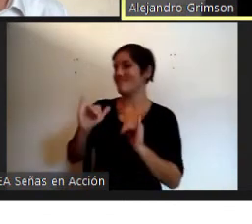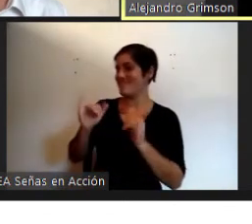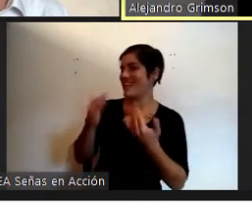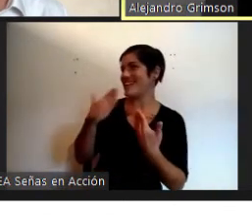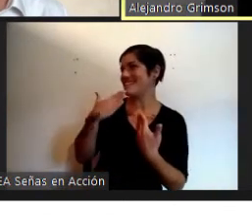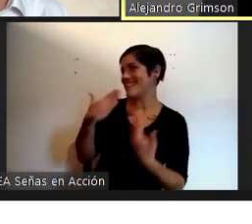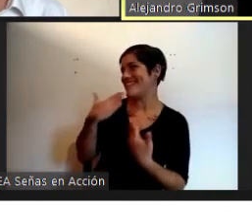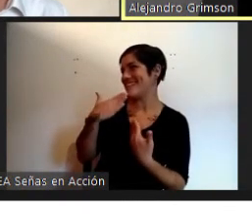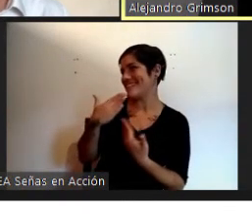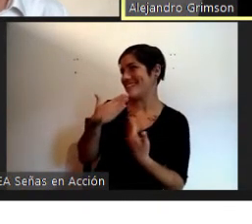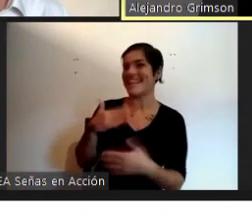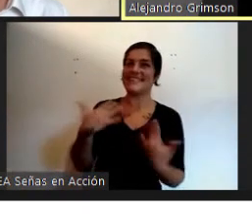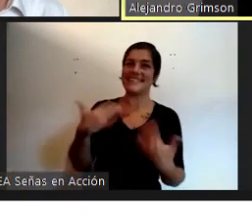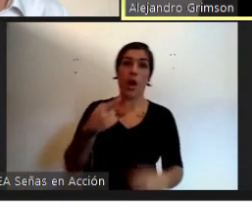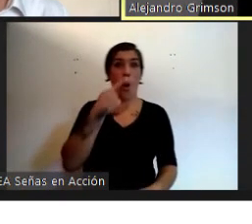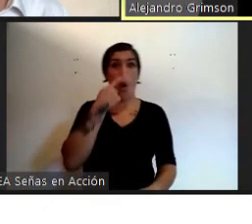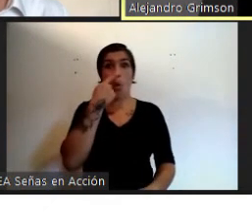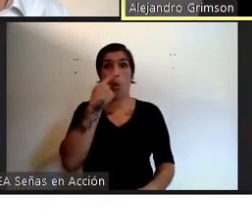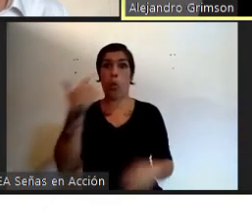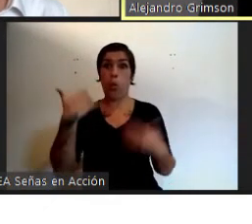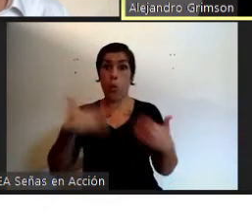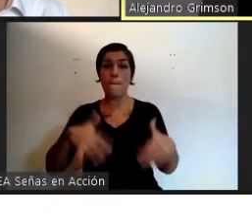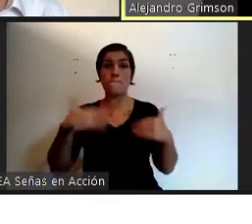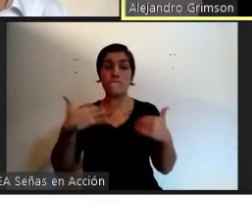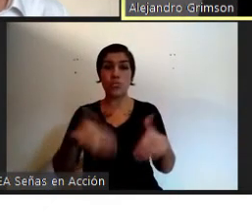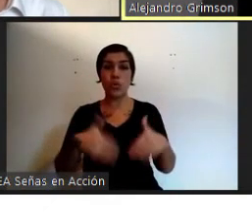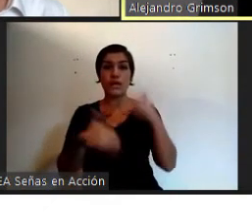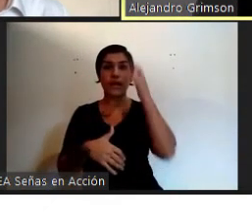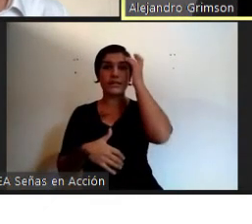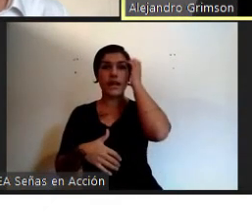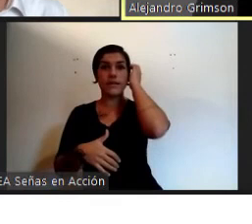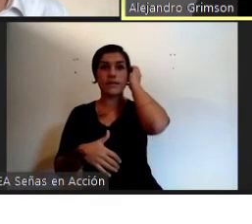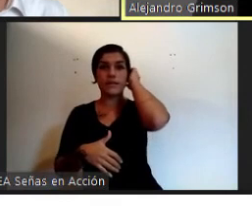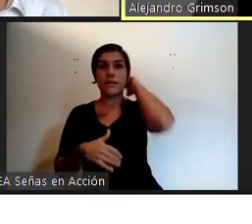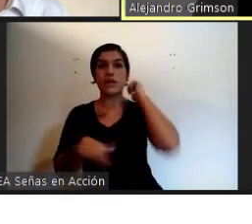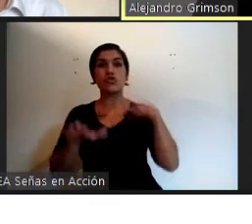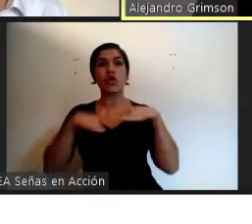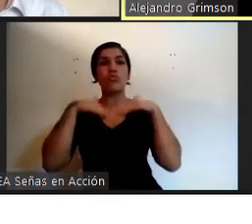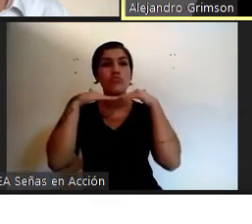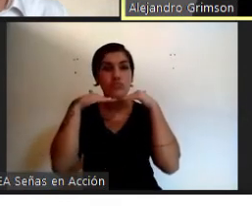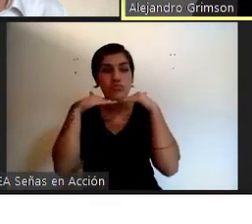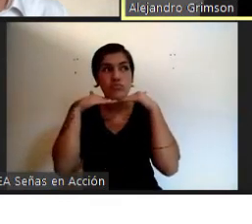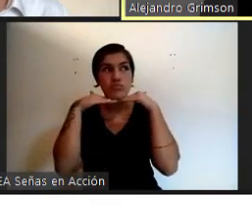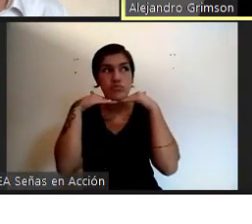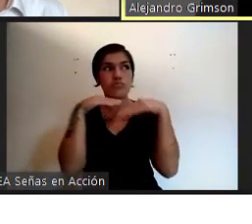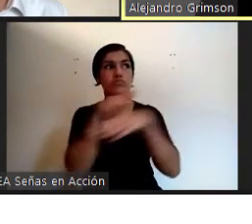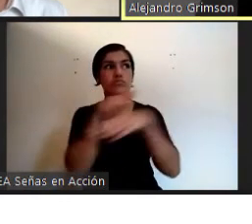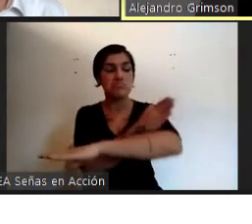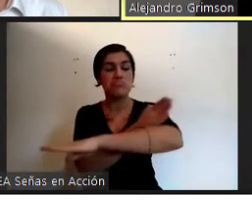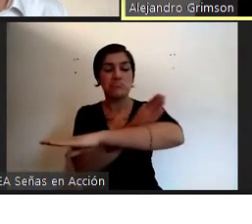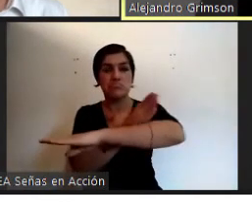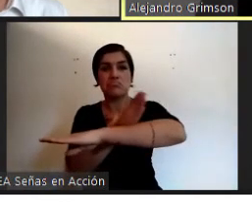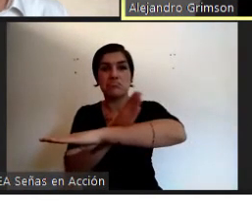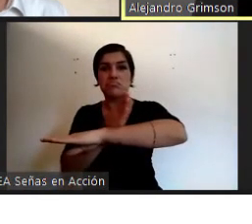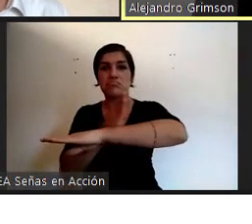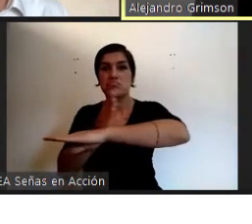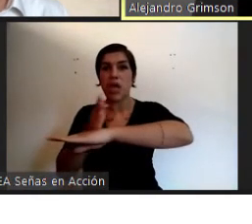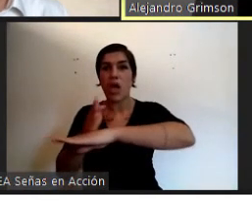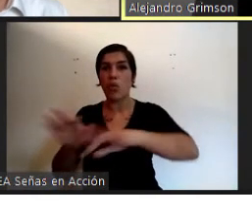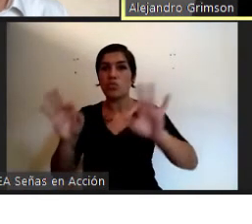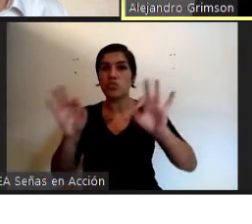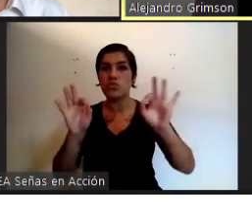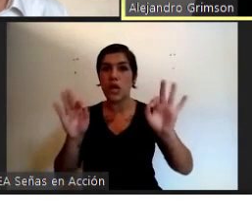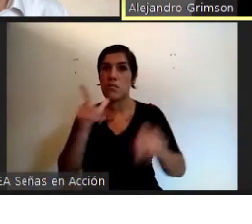Thank you. It's quite interesting. I mean, everything that has been said so far is very interesting. I believe